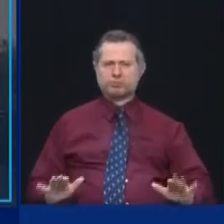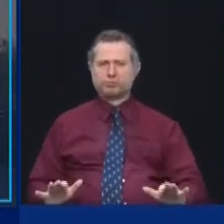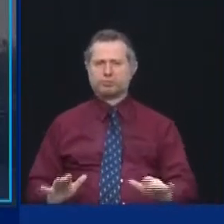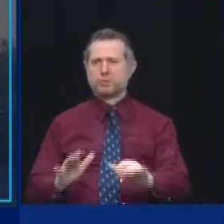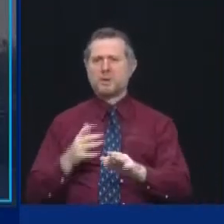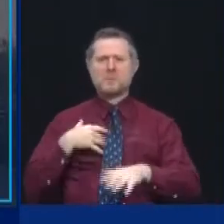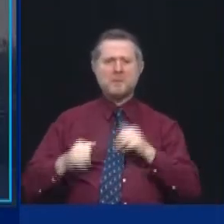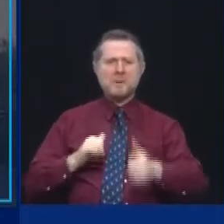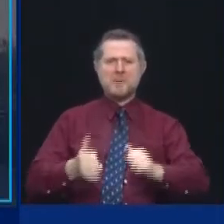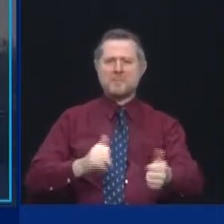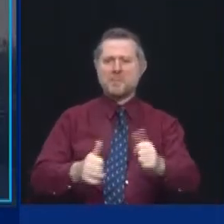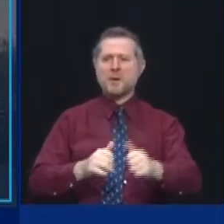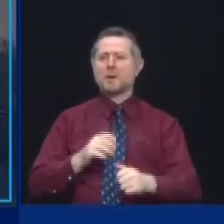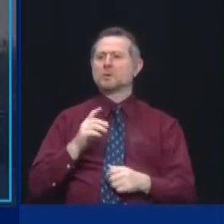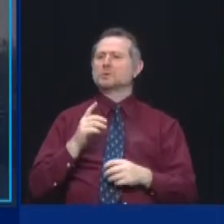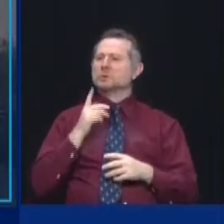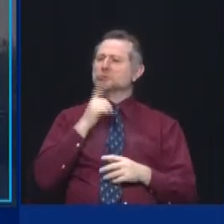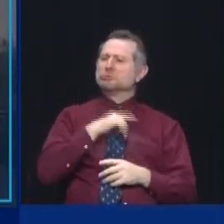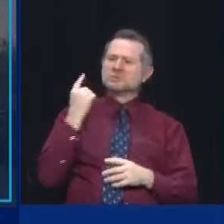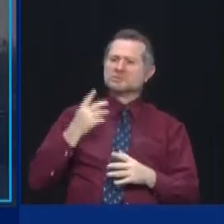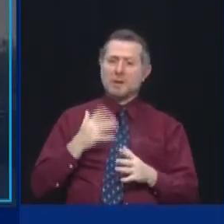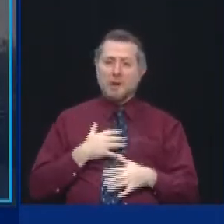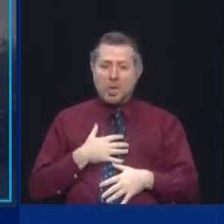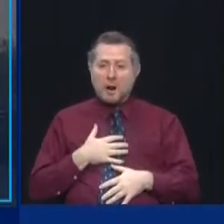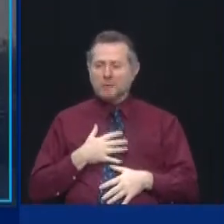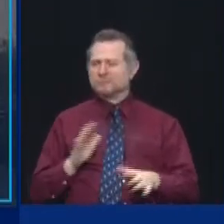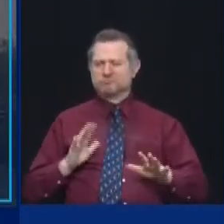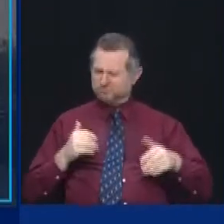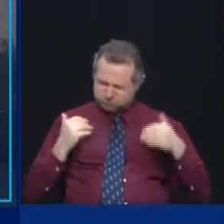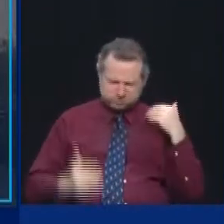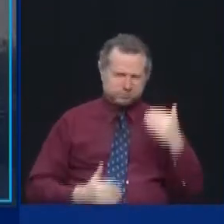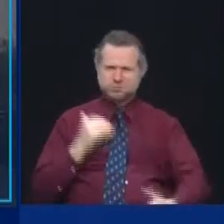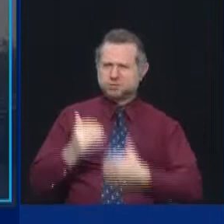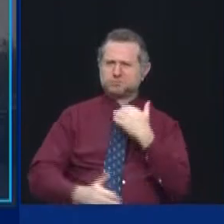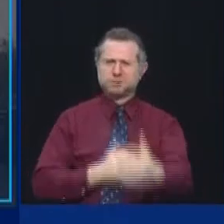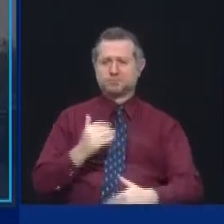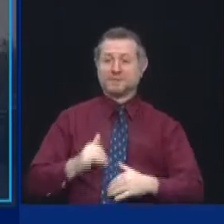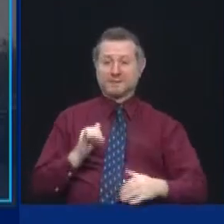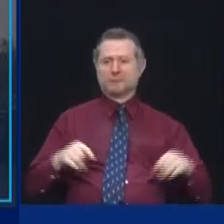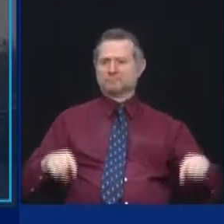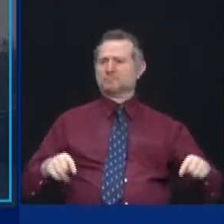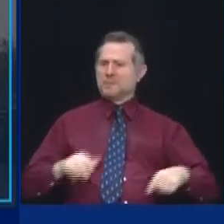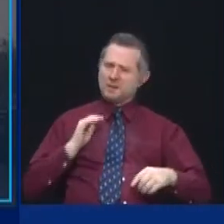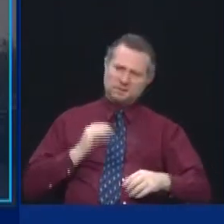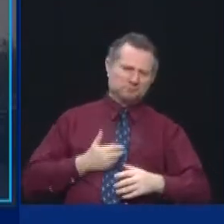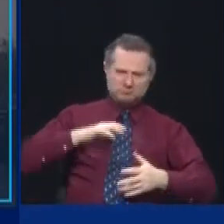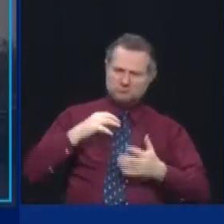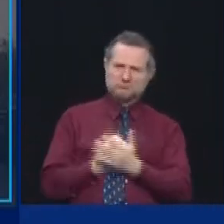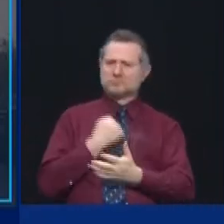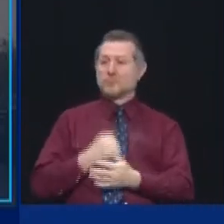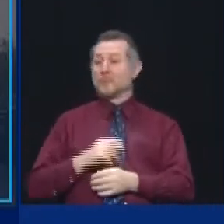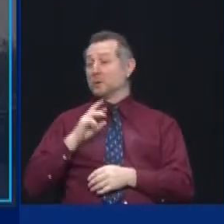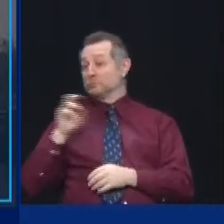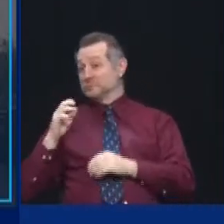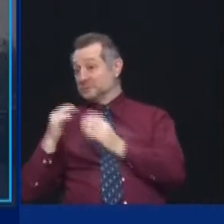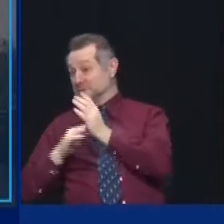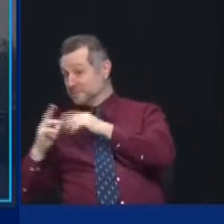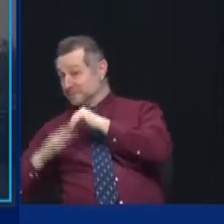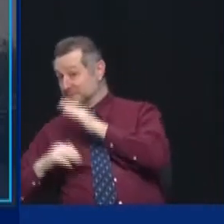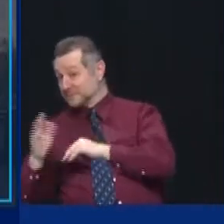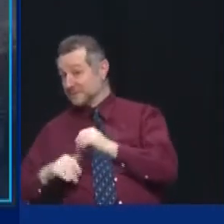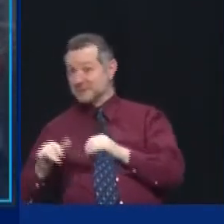faced probably the greatest challenge in a generation. It was a problem and an issue that nobody knew anything